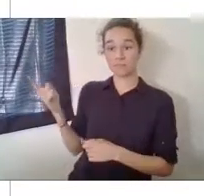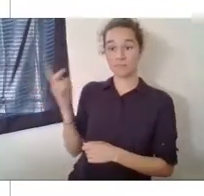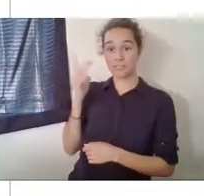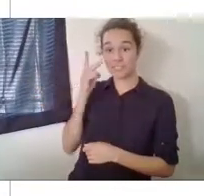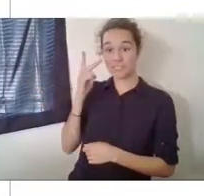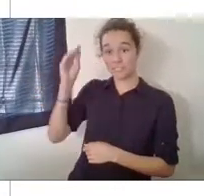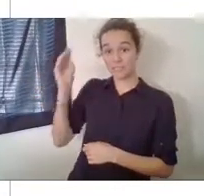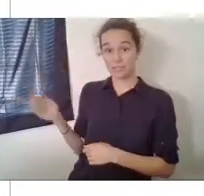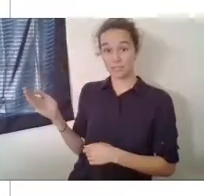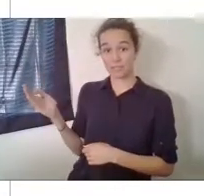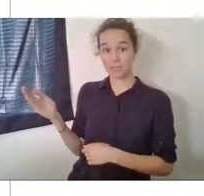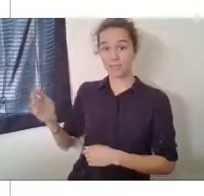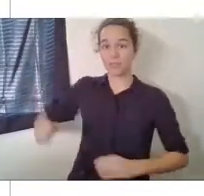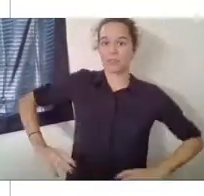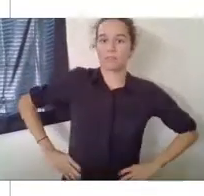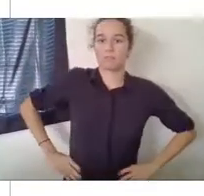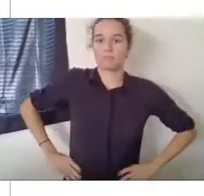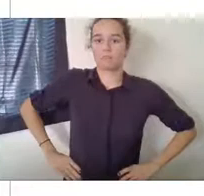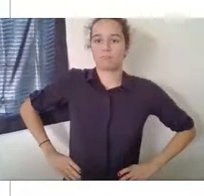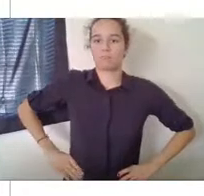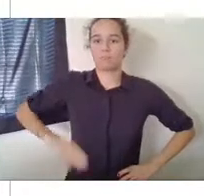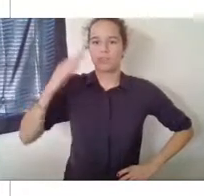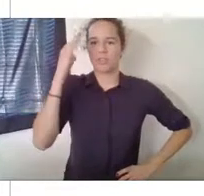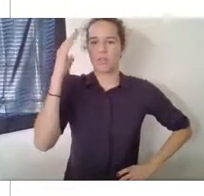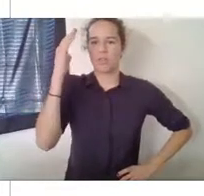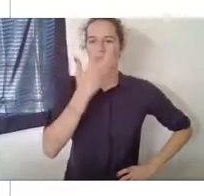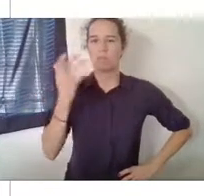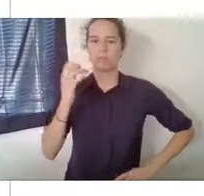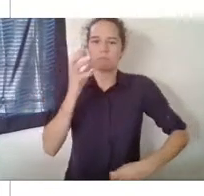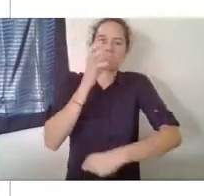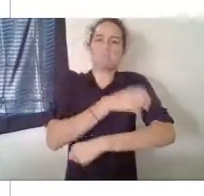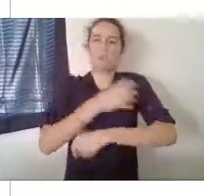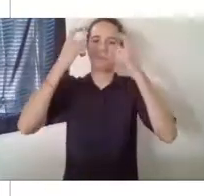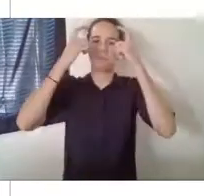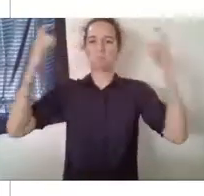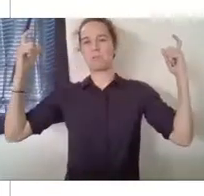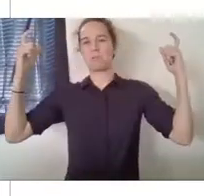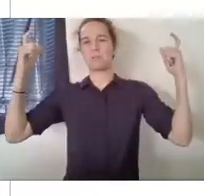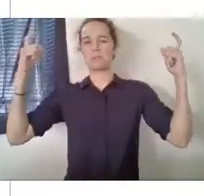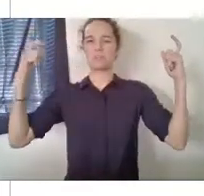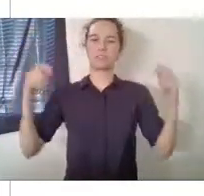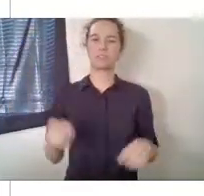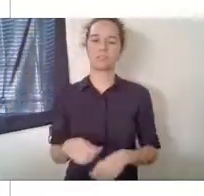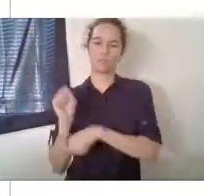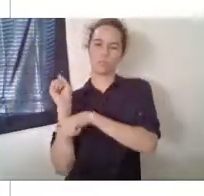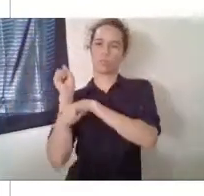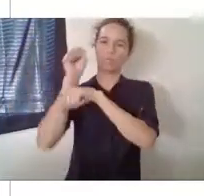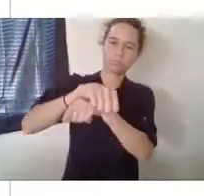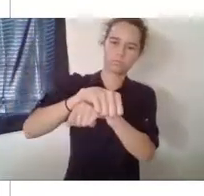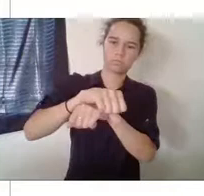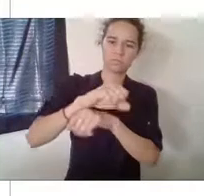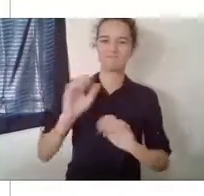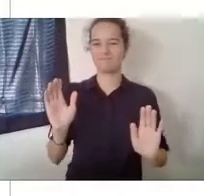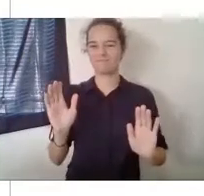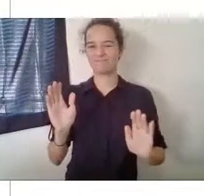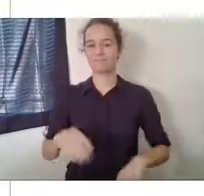are on your hips, you tend to look overbearing and powerful. And the third one is the fig leaf. This